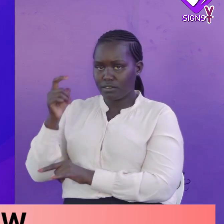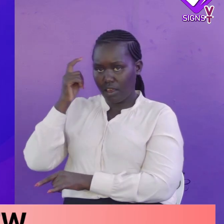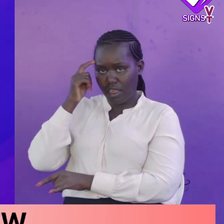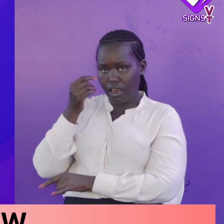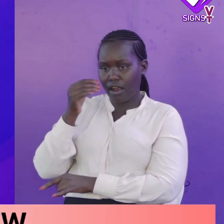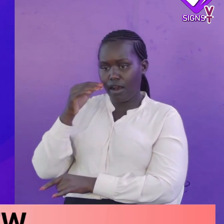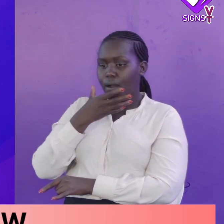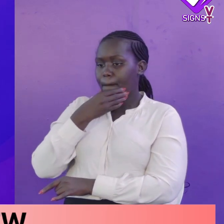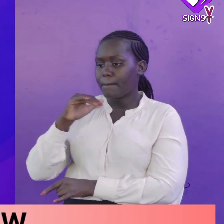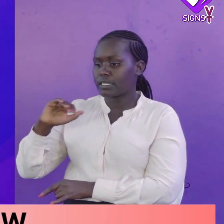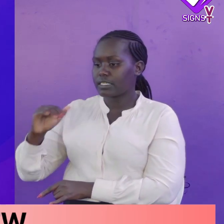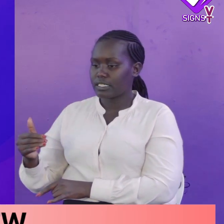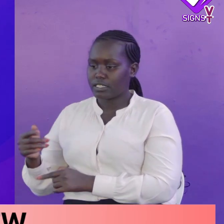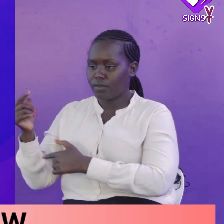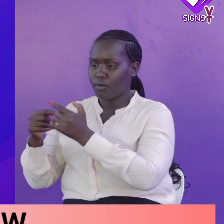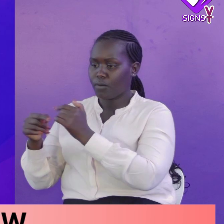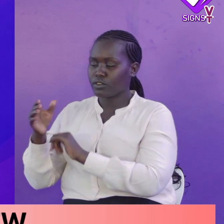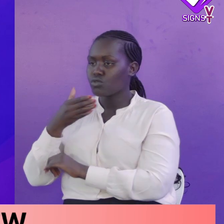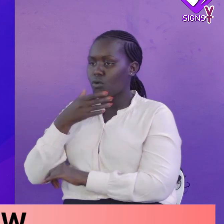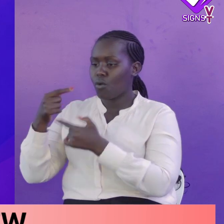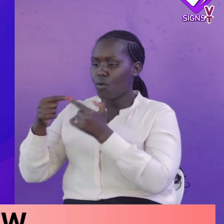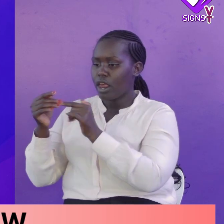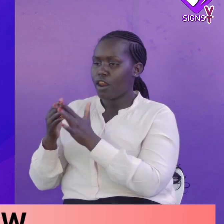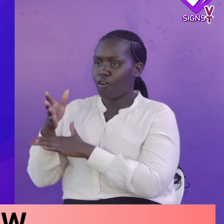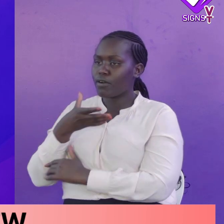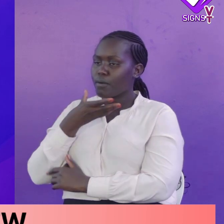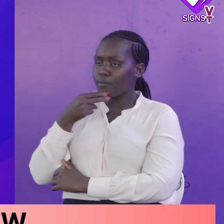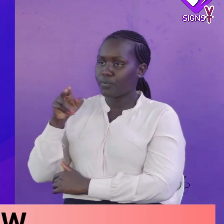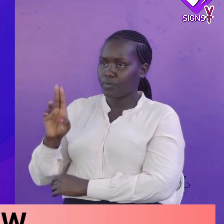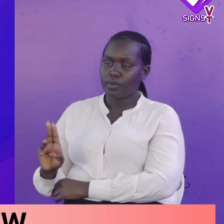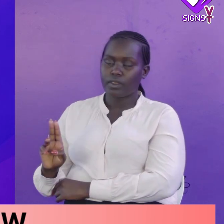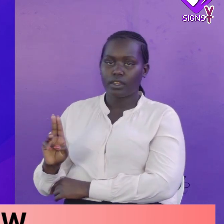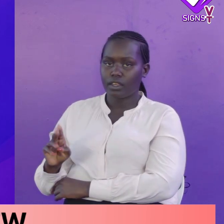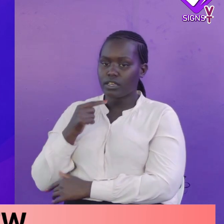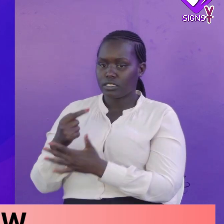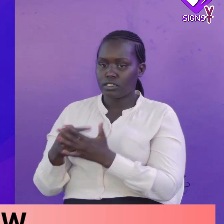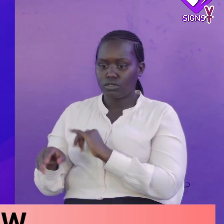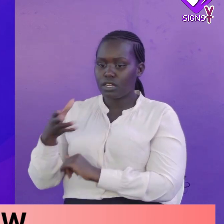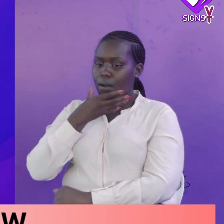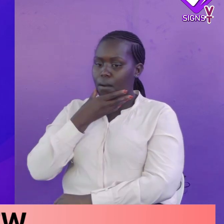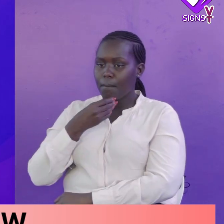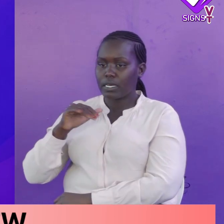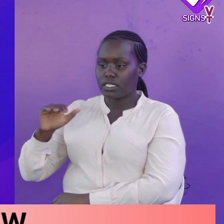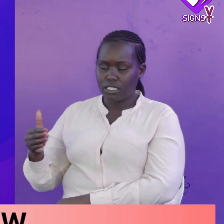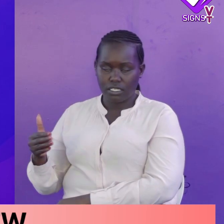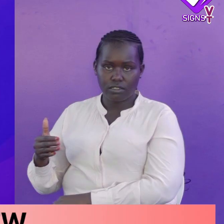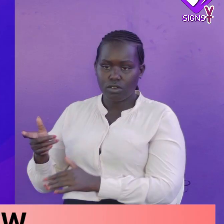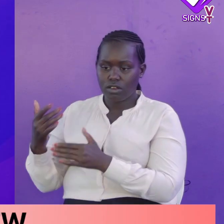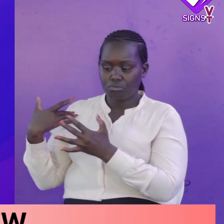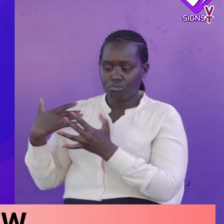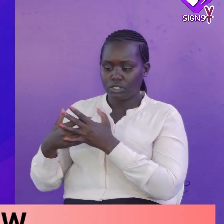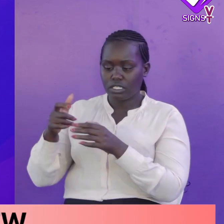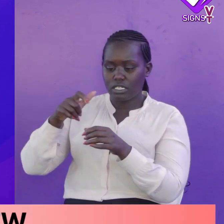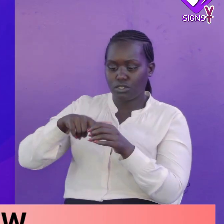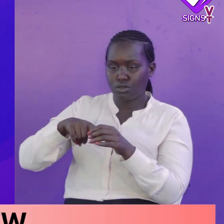they are used to beating Manchester United. As Pep Guardiola said in his post-match interview, he said Manchester City, since he joined Manchester City as